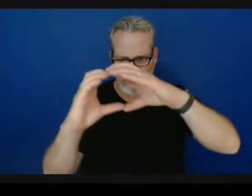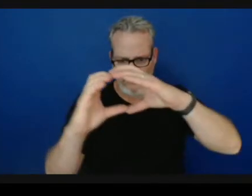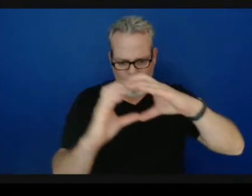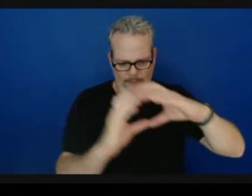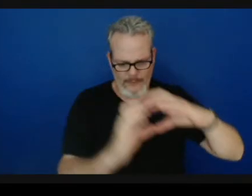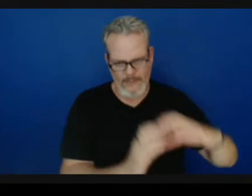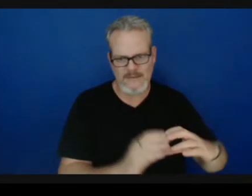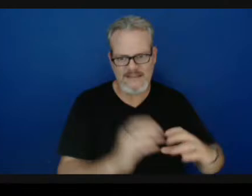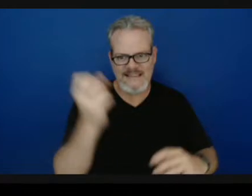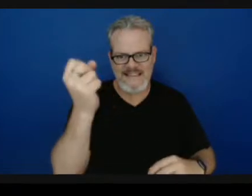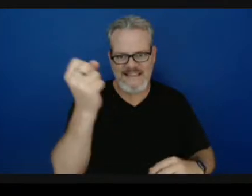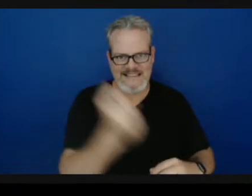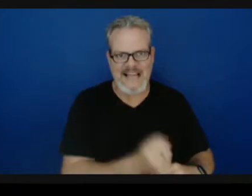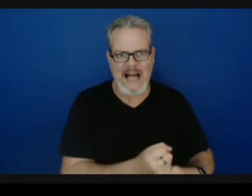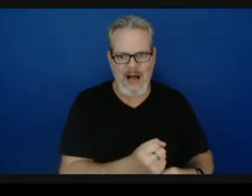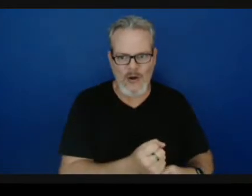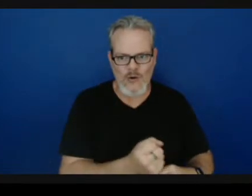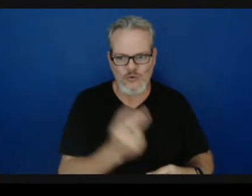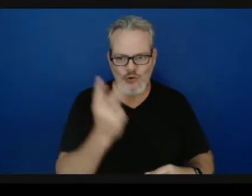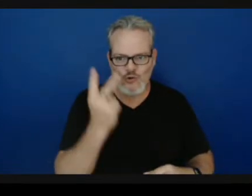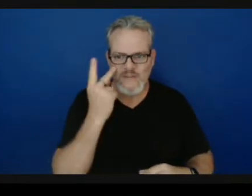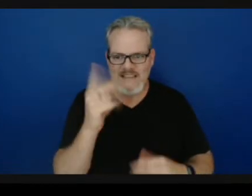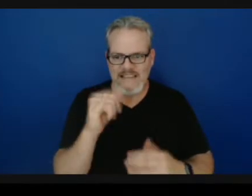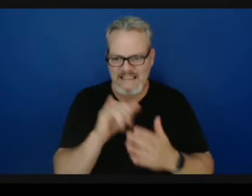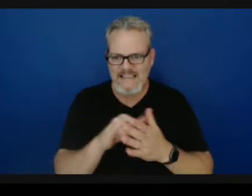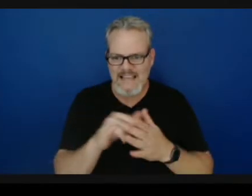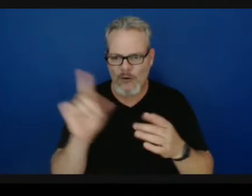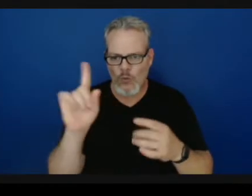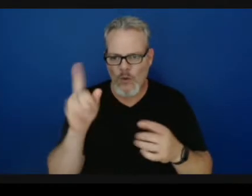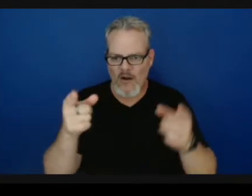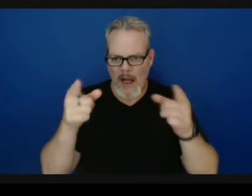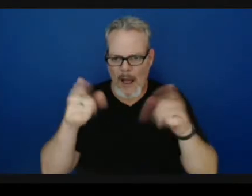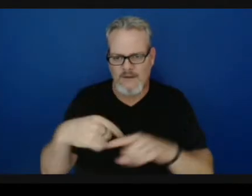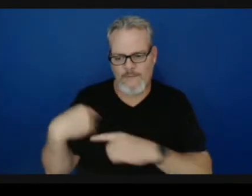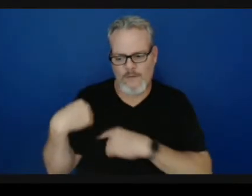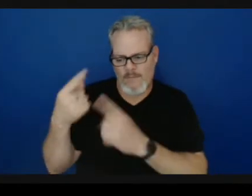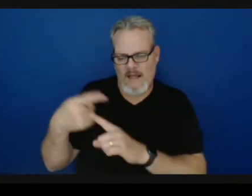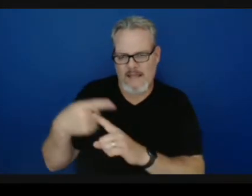went compared to the trace of the new flows that occurred last month.